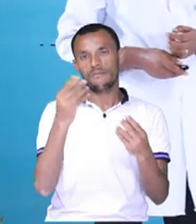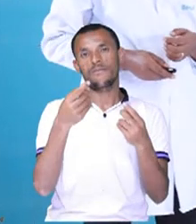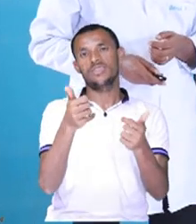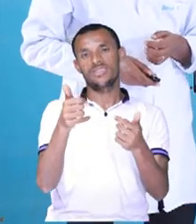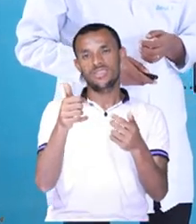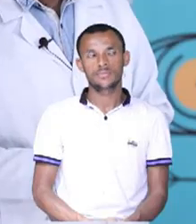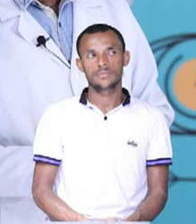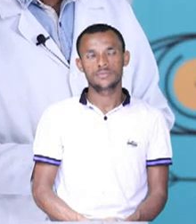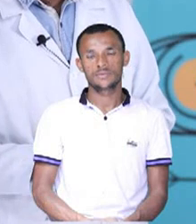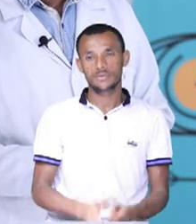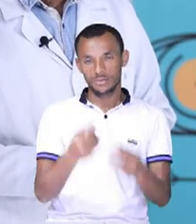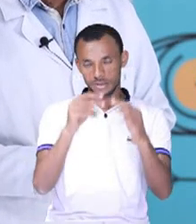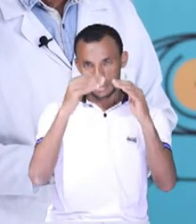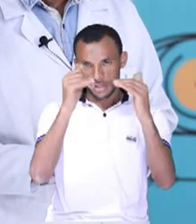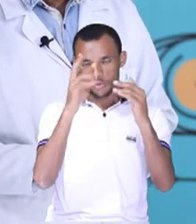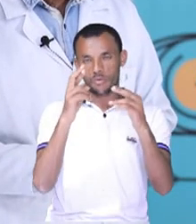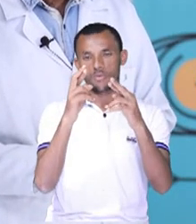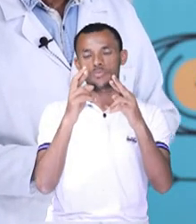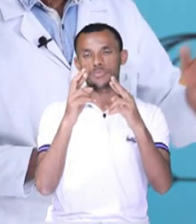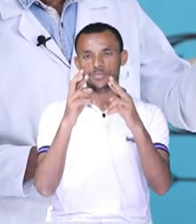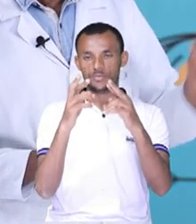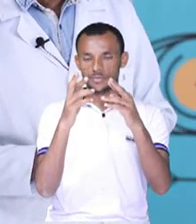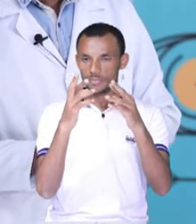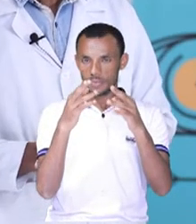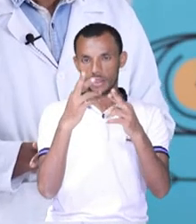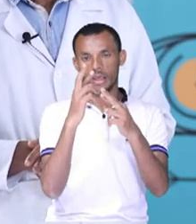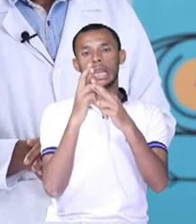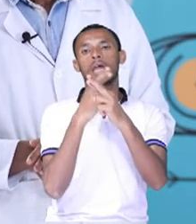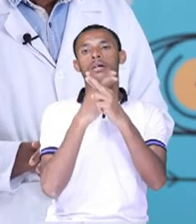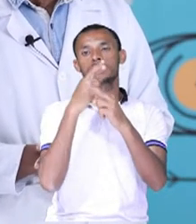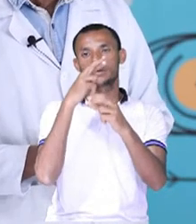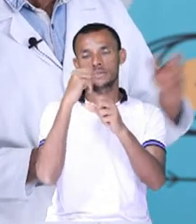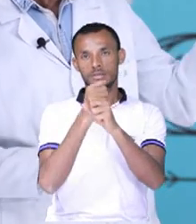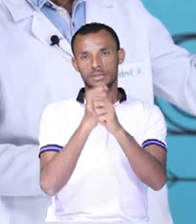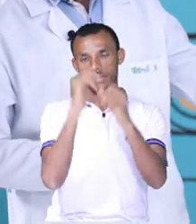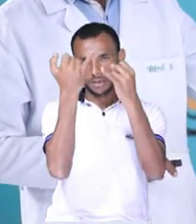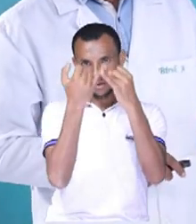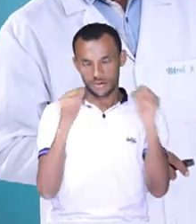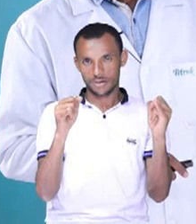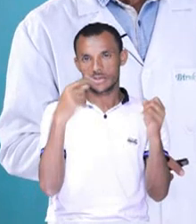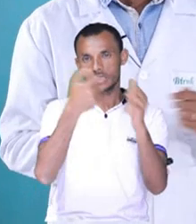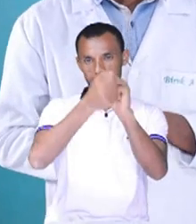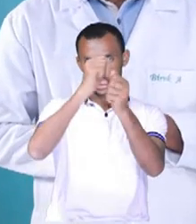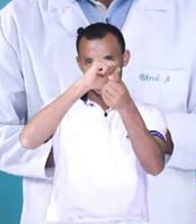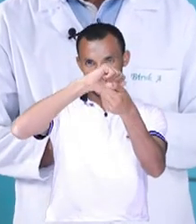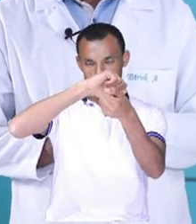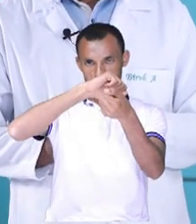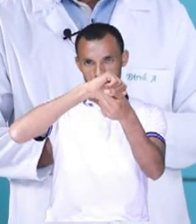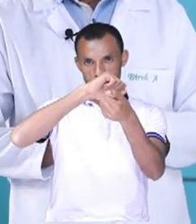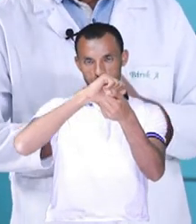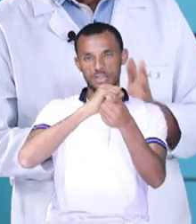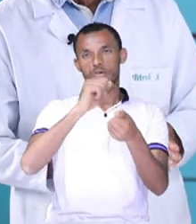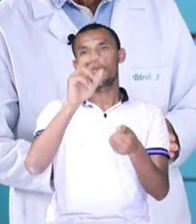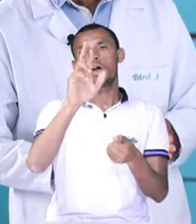reactions. The rates of a reaction is calculated by dividing the changing concentration of